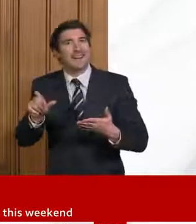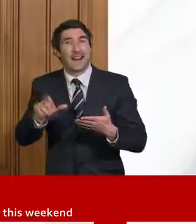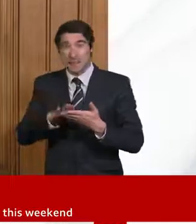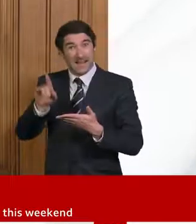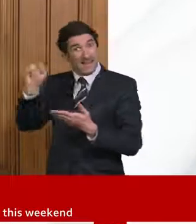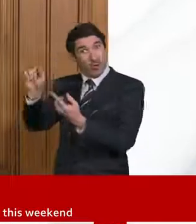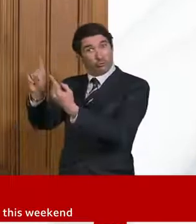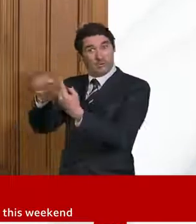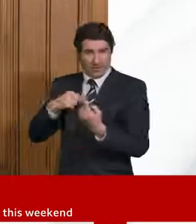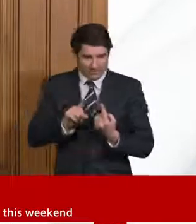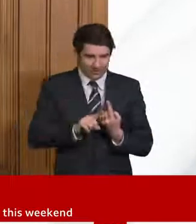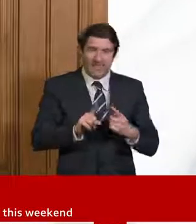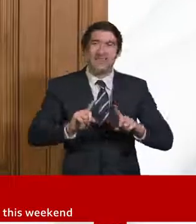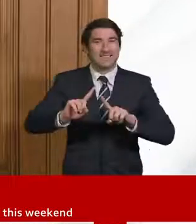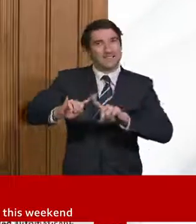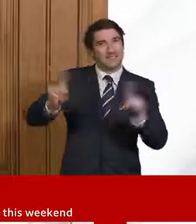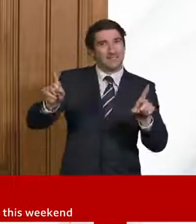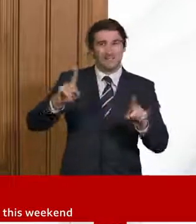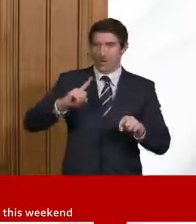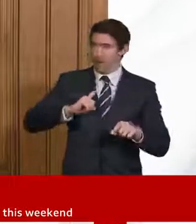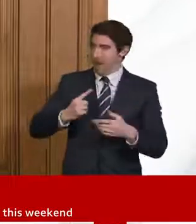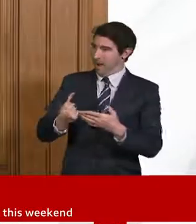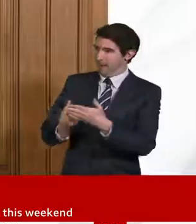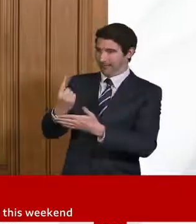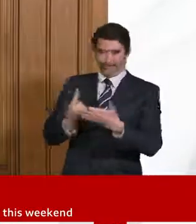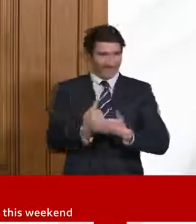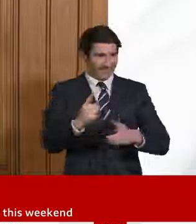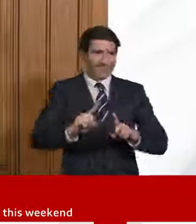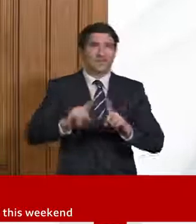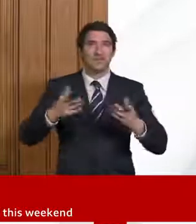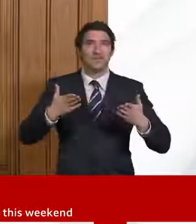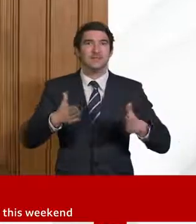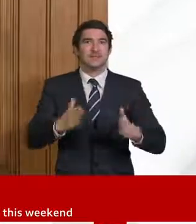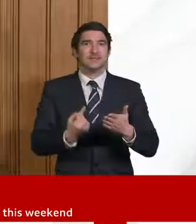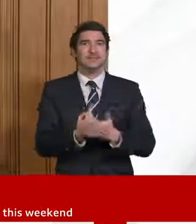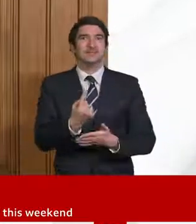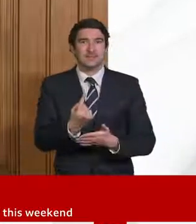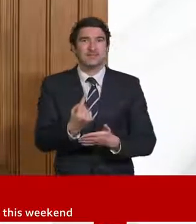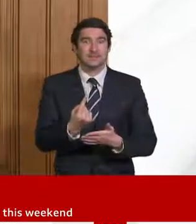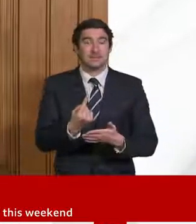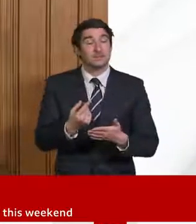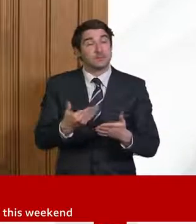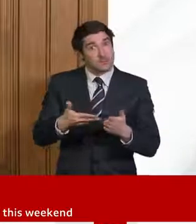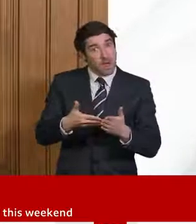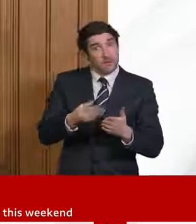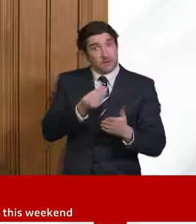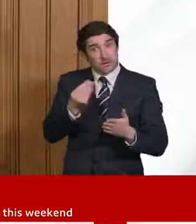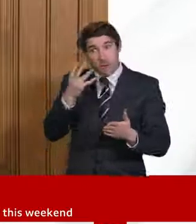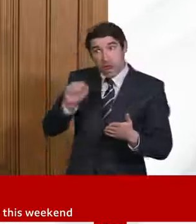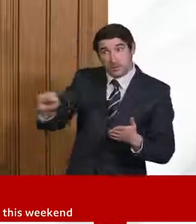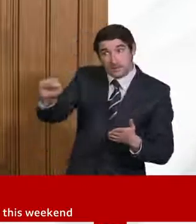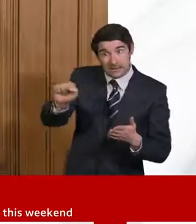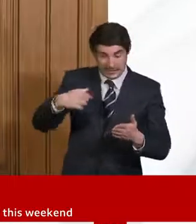same way in every country. Second point, as Michael has said, is that different countries have different health systems, and in fact one of the great strengths of the